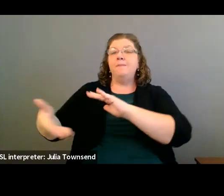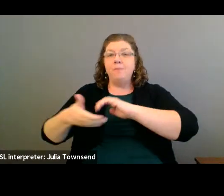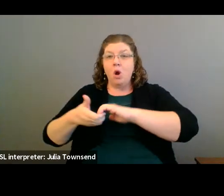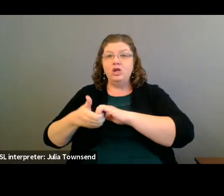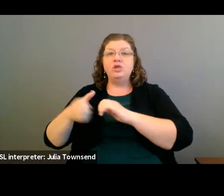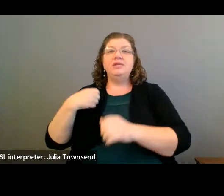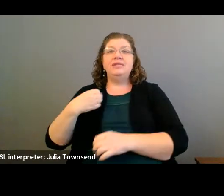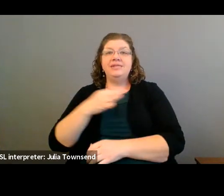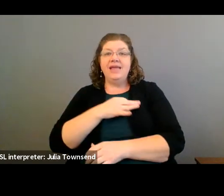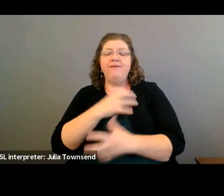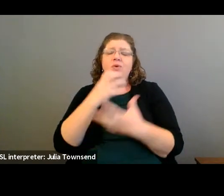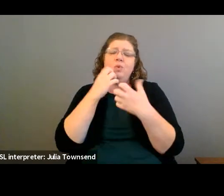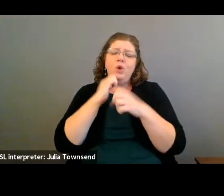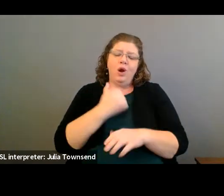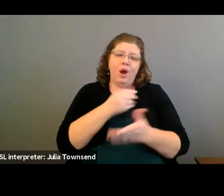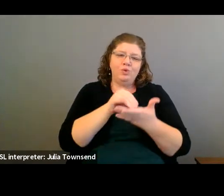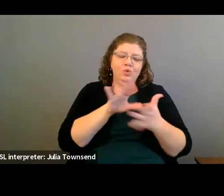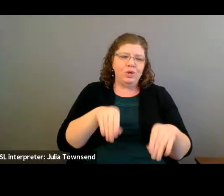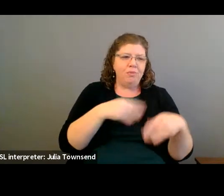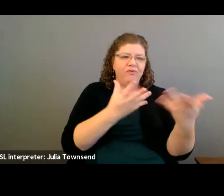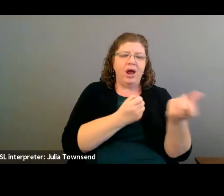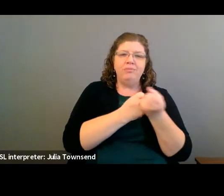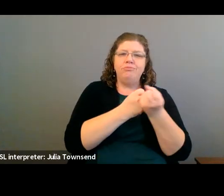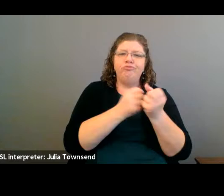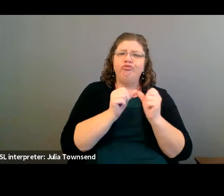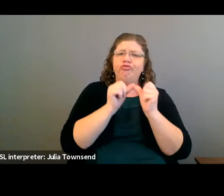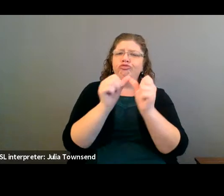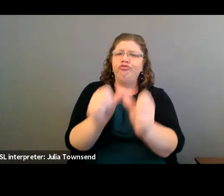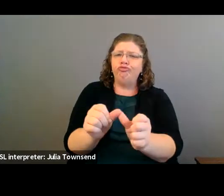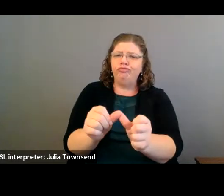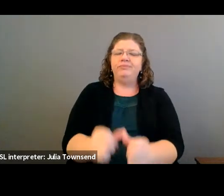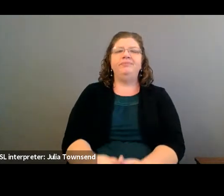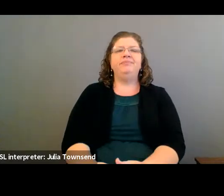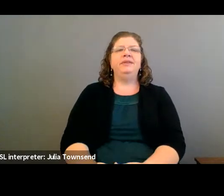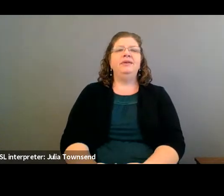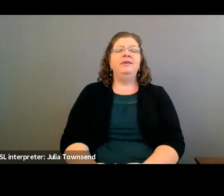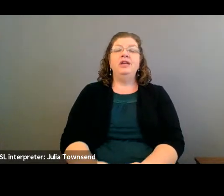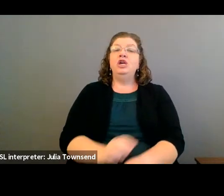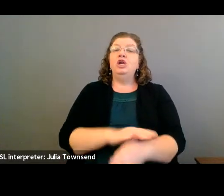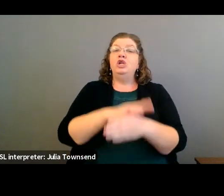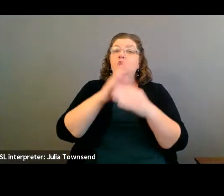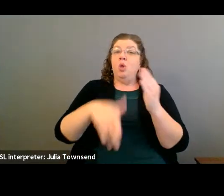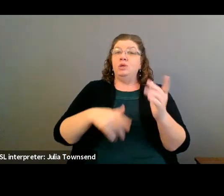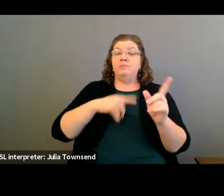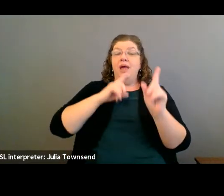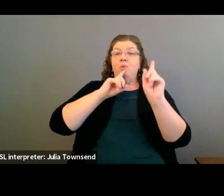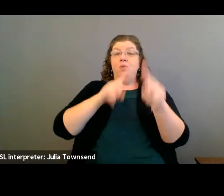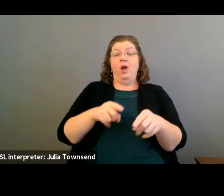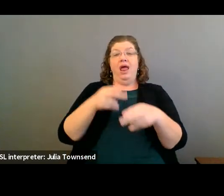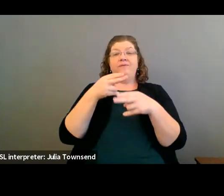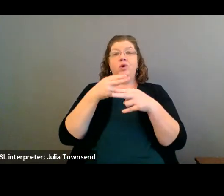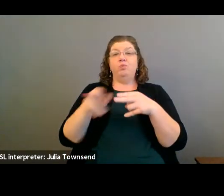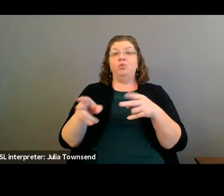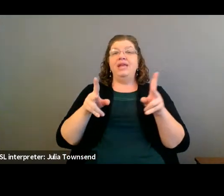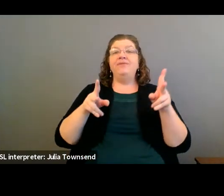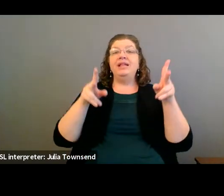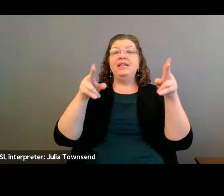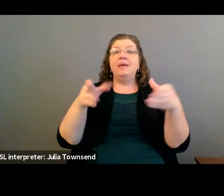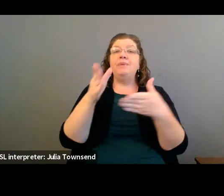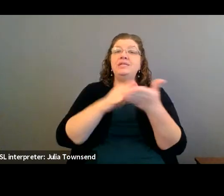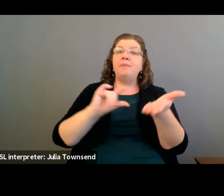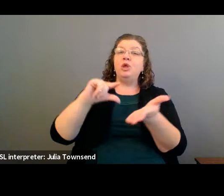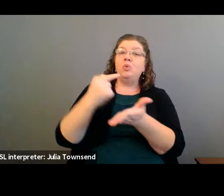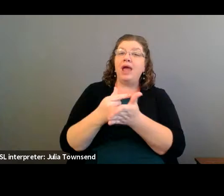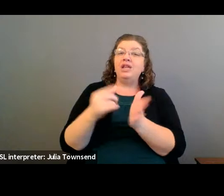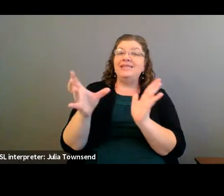and provide them with ongoing support. And to close out my report today, I want to close with a brief clip of some of the graduating seniors